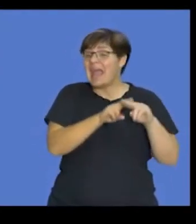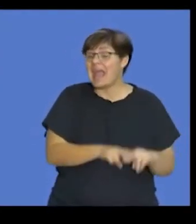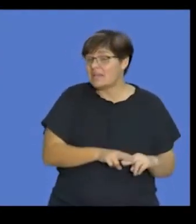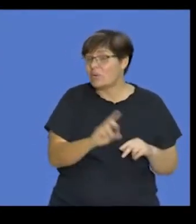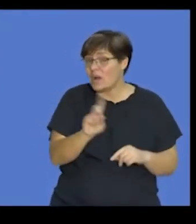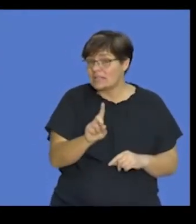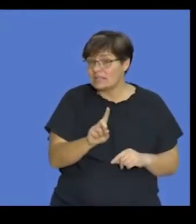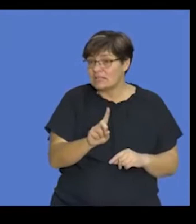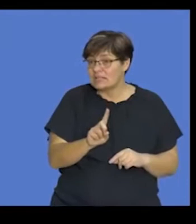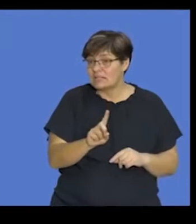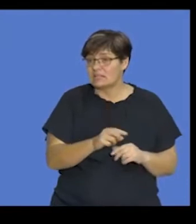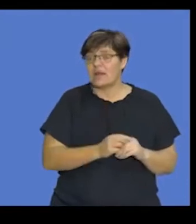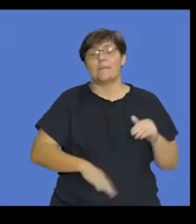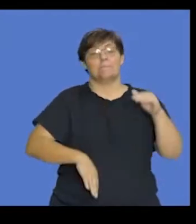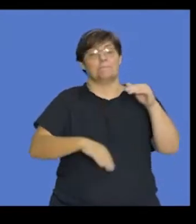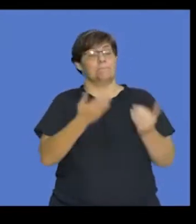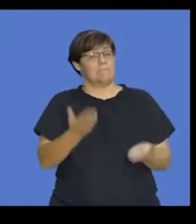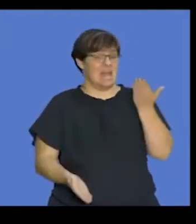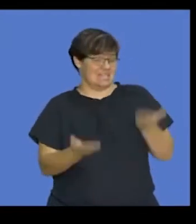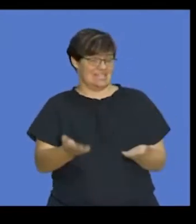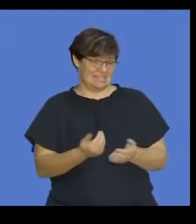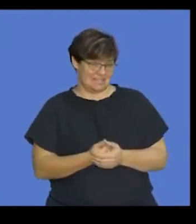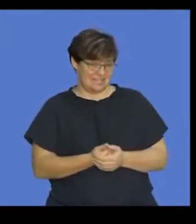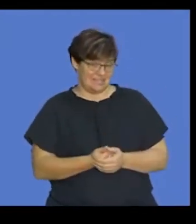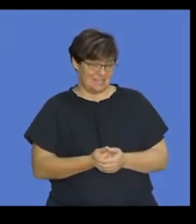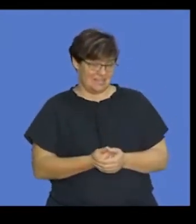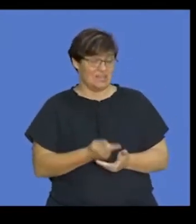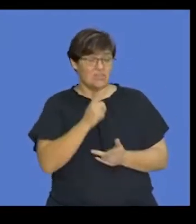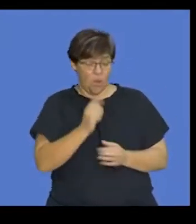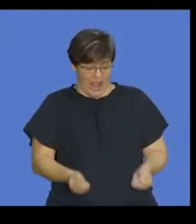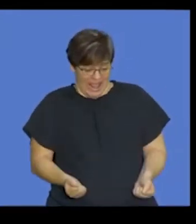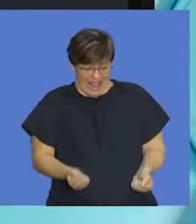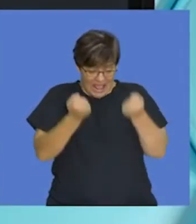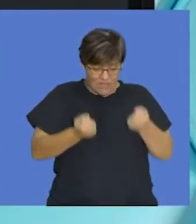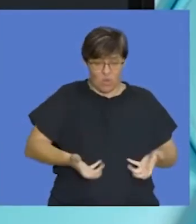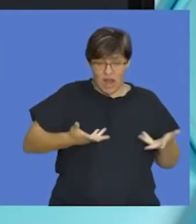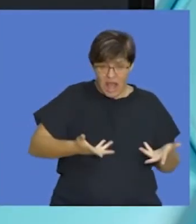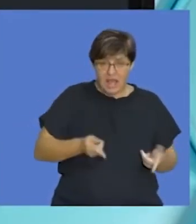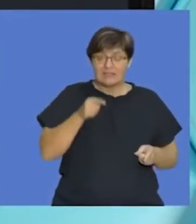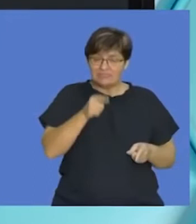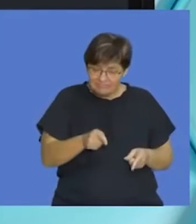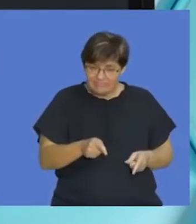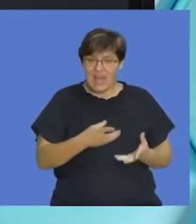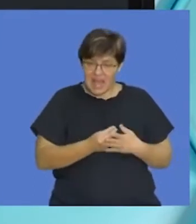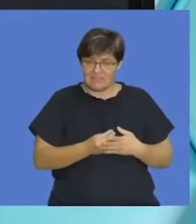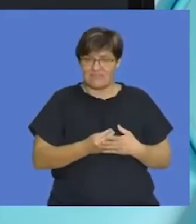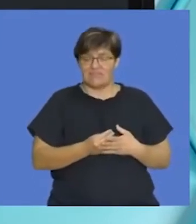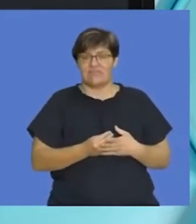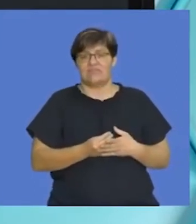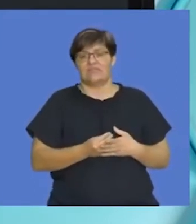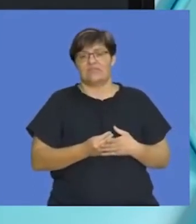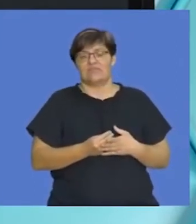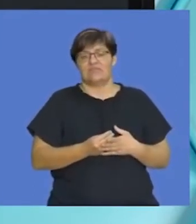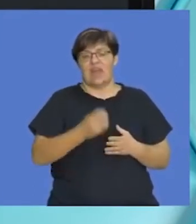is dependent on the mass. It is absolutely. The mass results in a gravitational force.